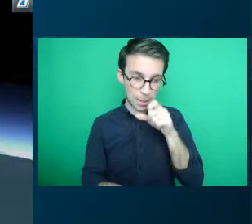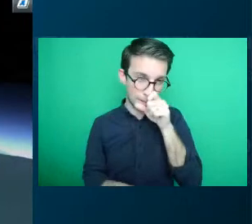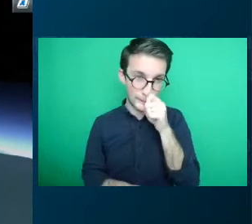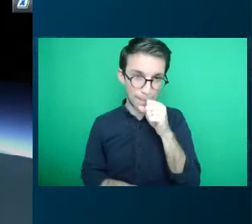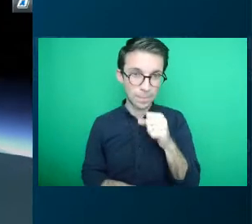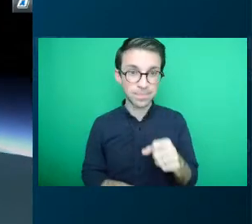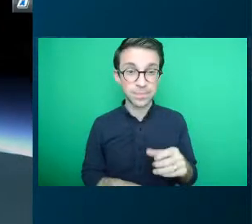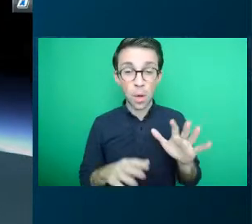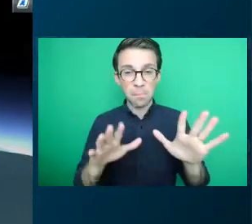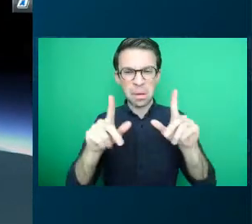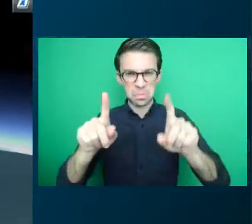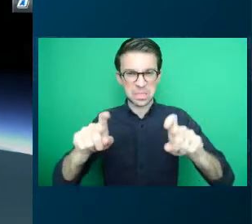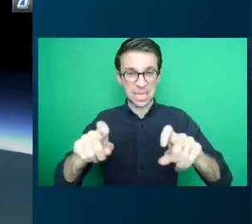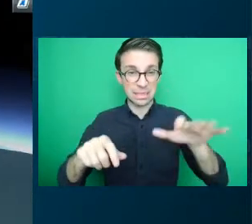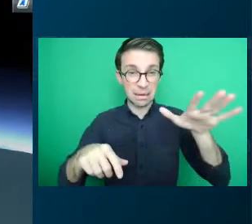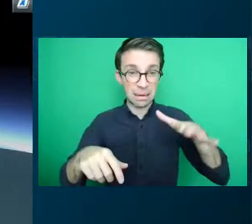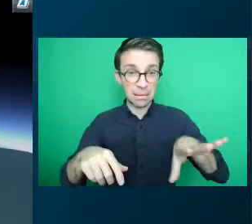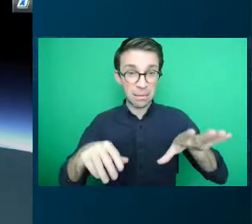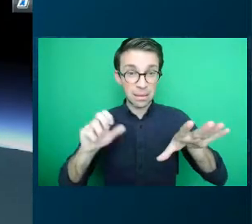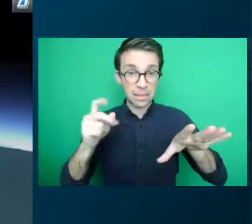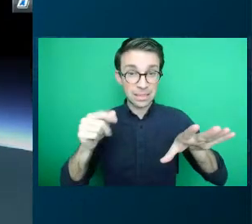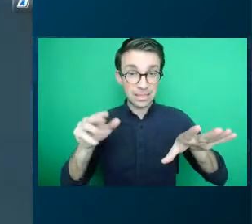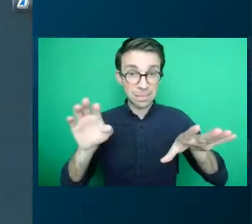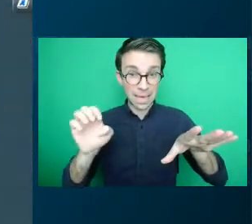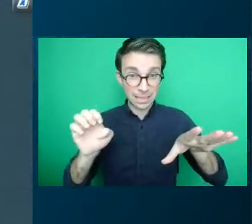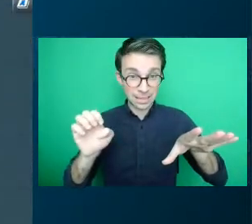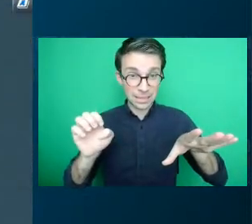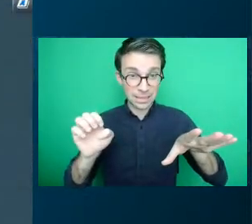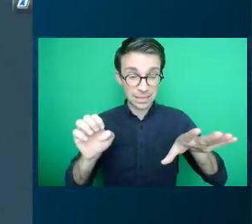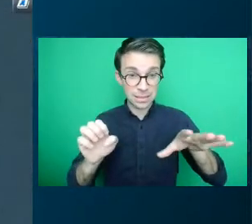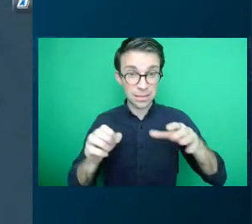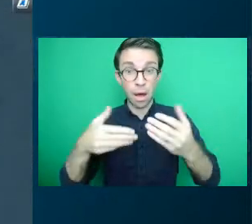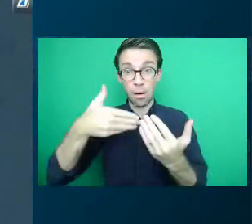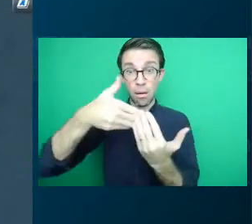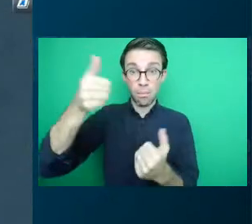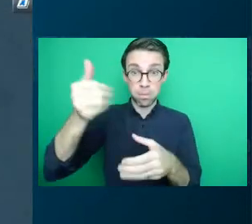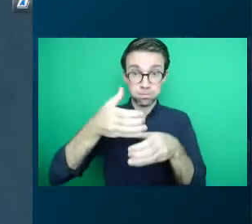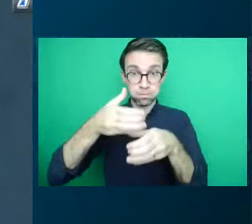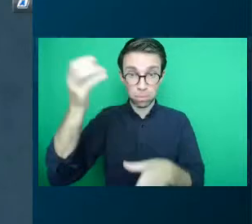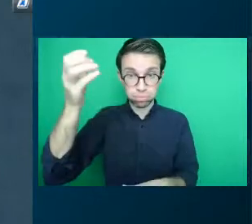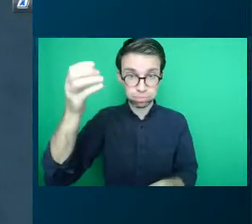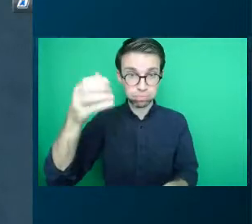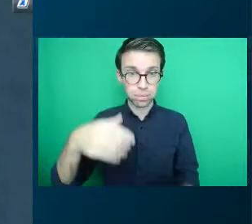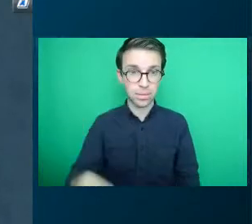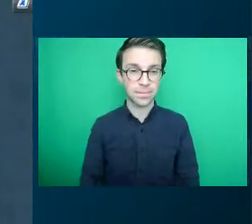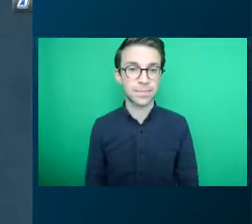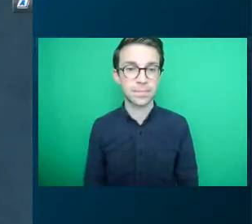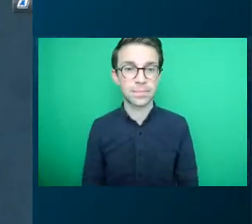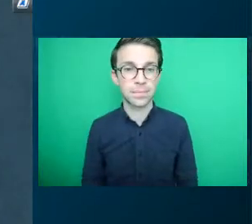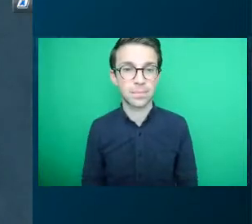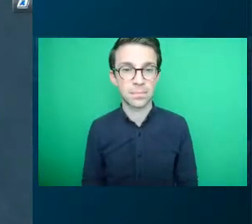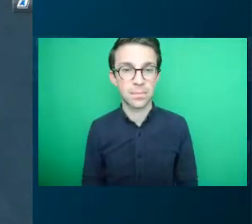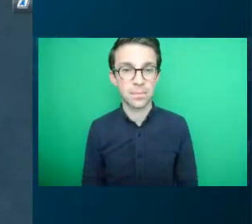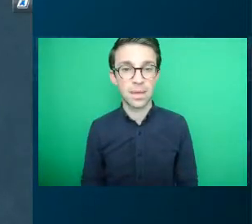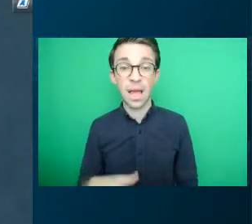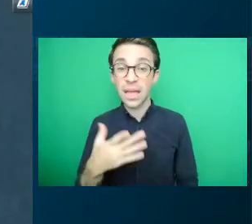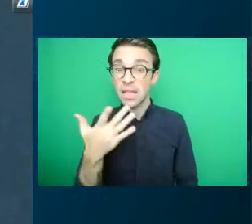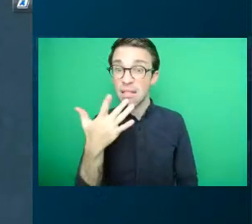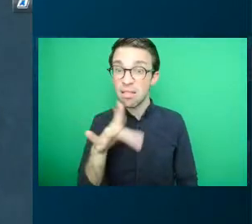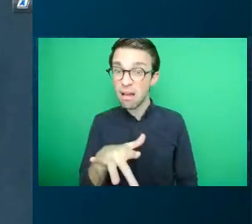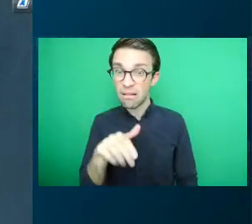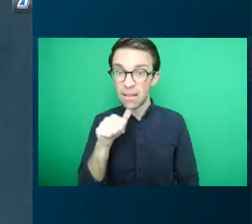really quickly. We're going to hit the space bar again. And there you can see it actually got rid of that. It's really lucky that that didn't hit the building over